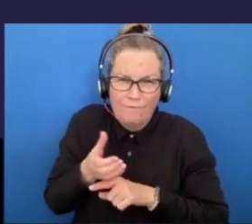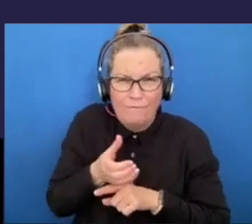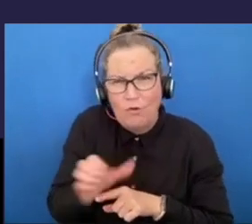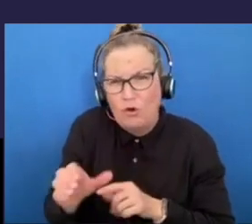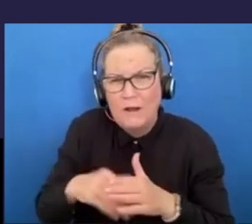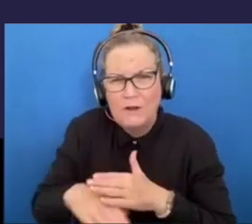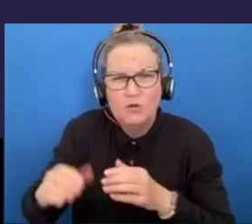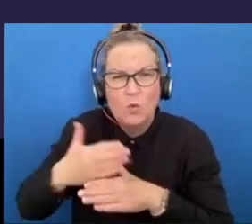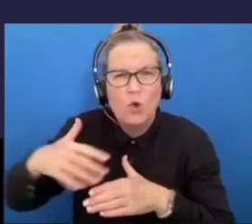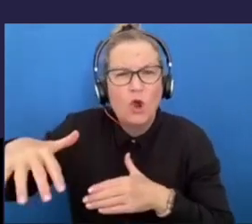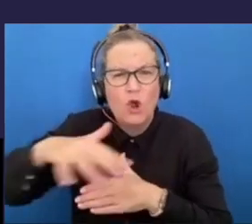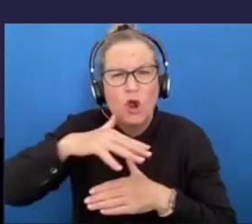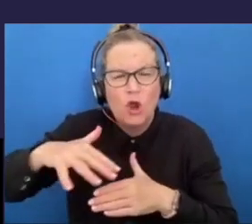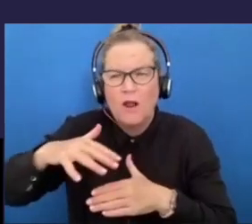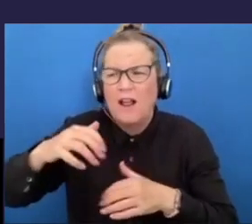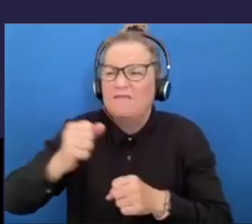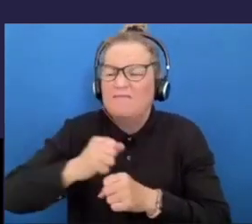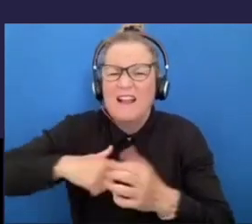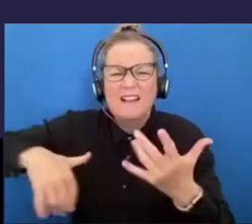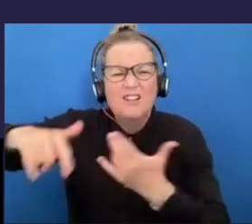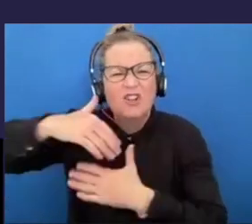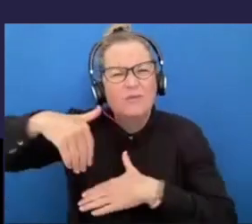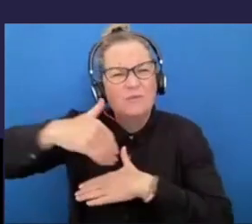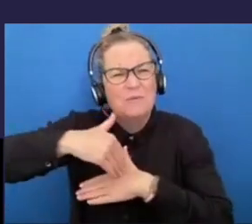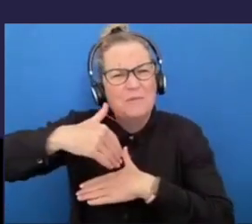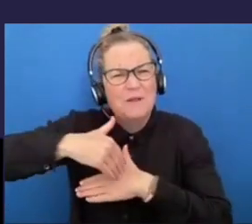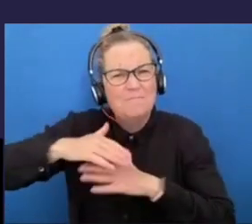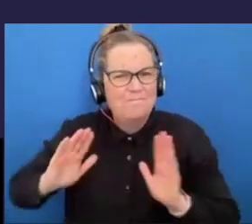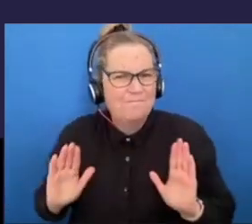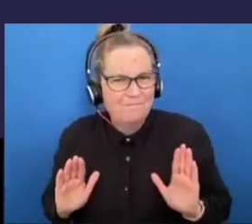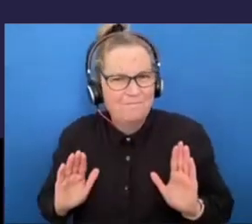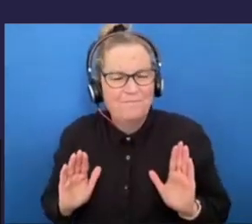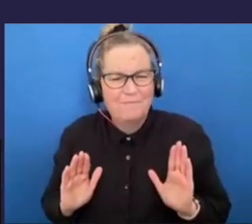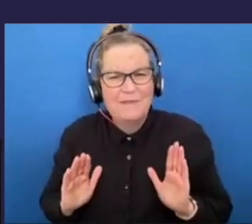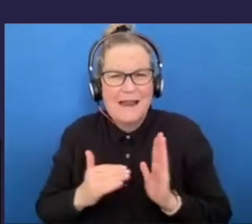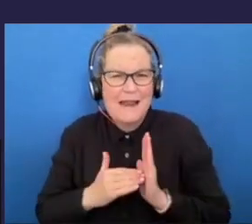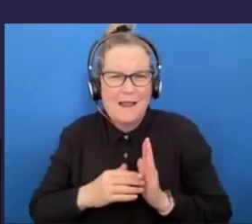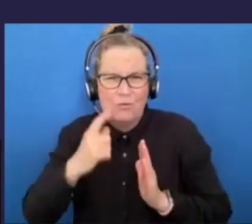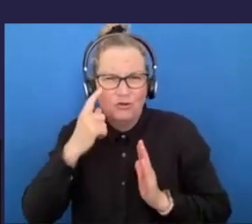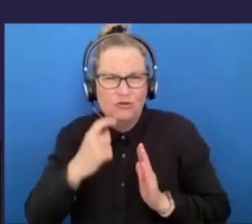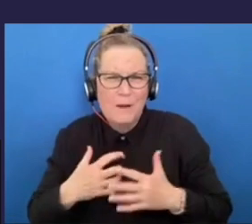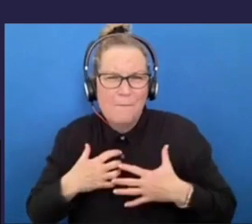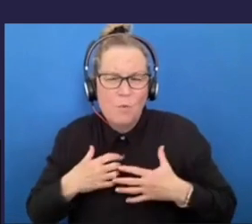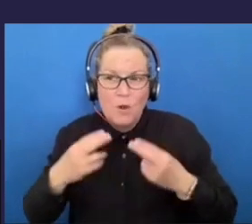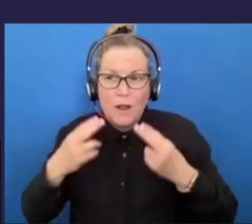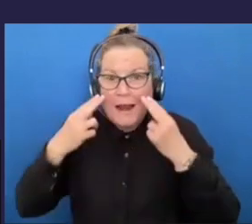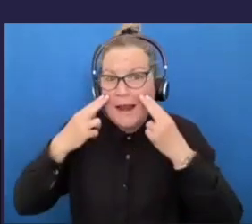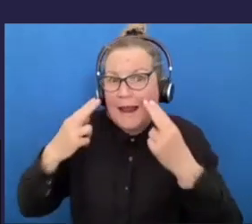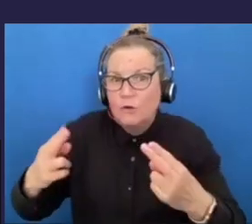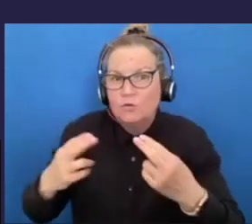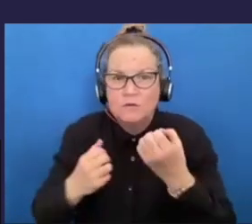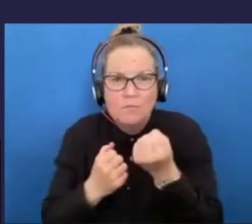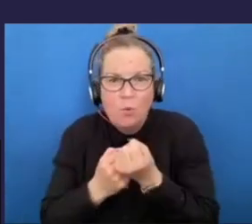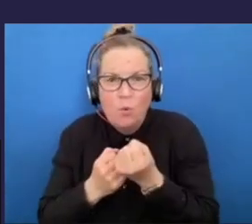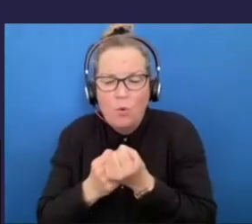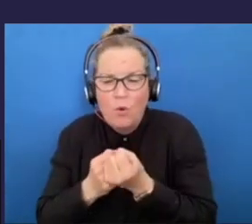social problems, and so we now look to use more natural supports where our training technology can be less